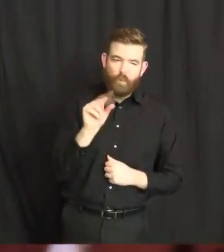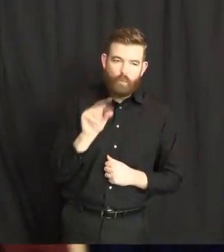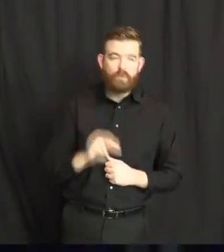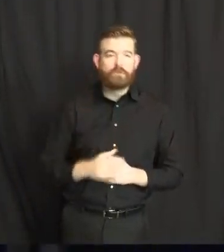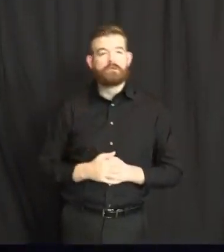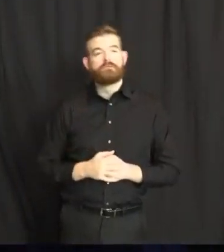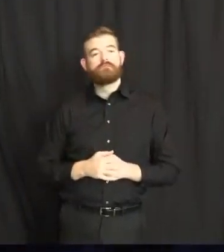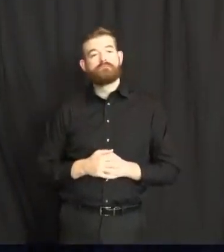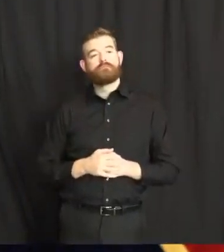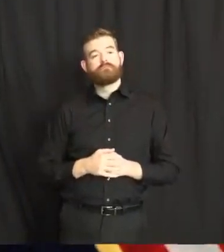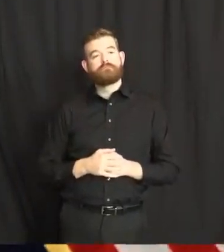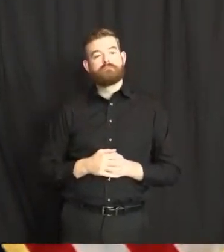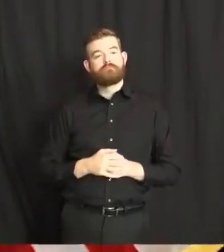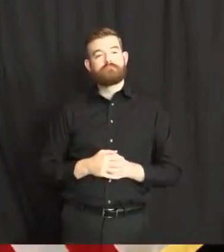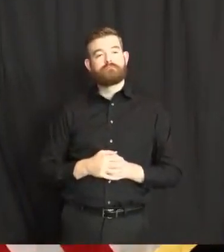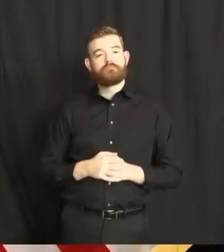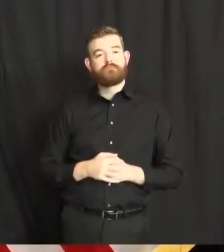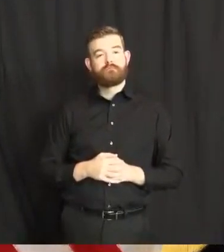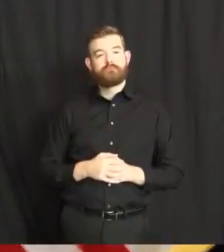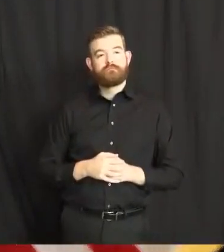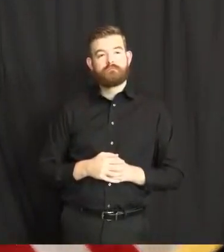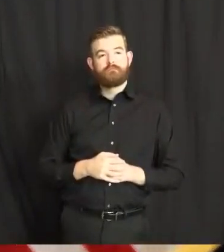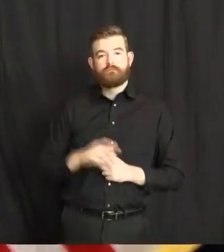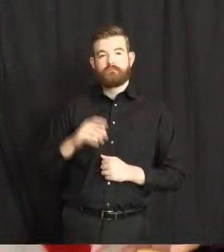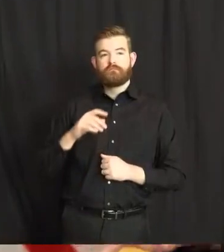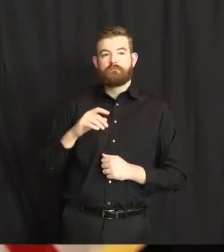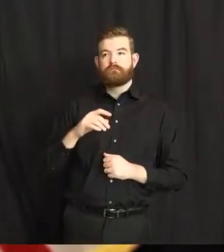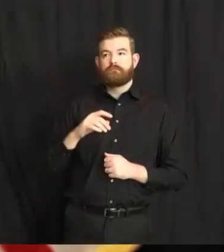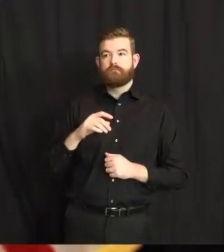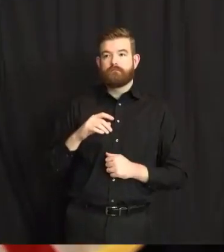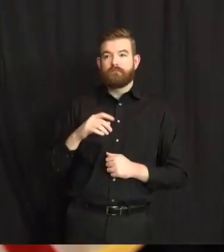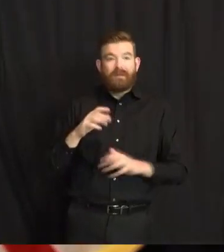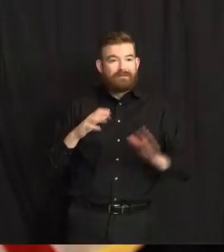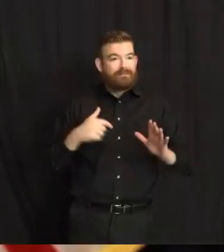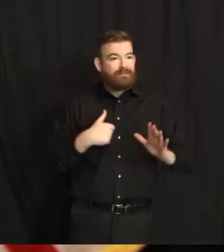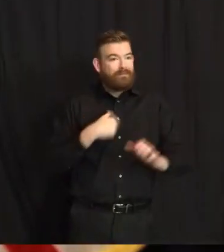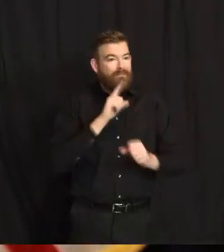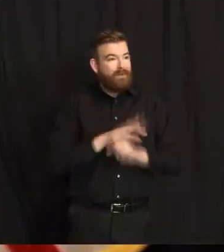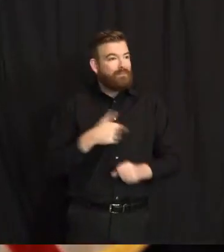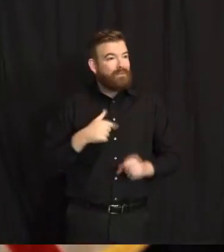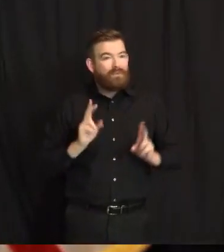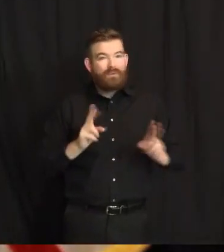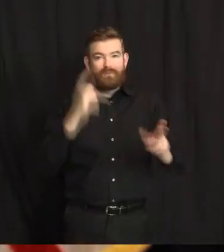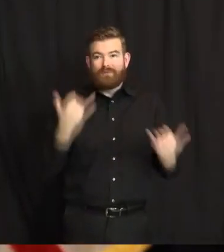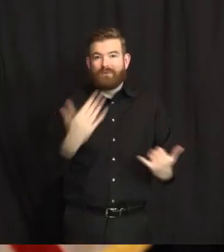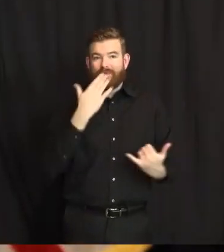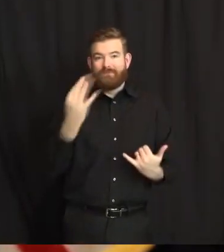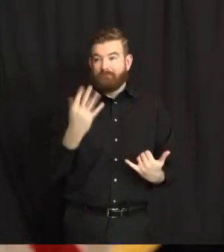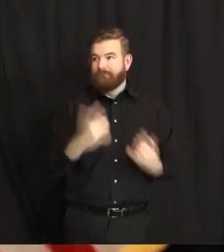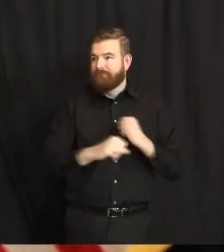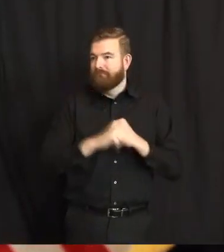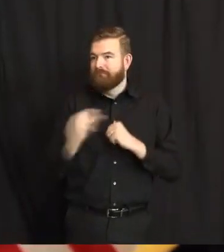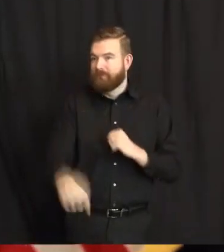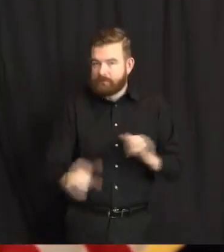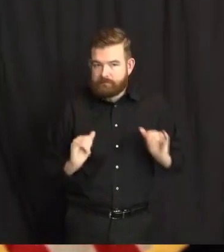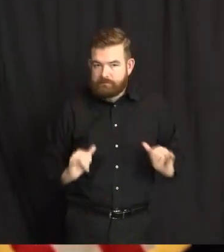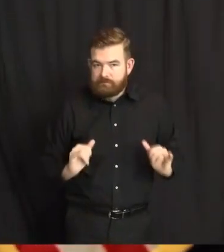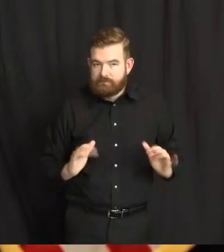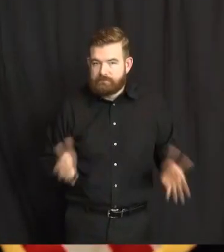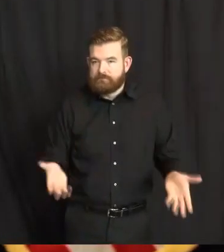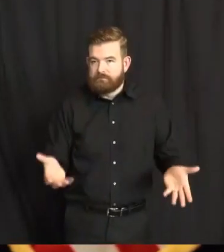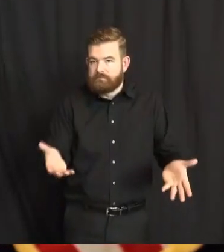we promised it's Good Friday. But I just want to say this. We talk about data. We talk about homes, positive tests,